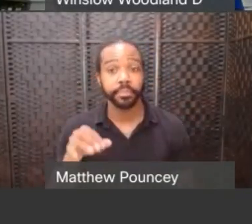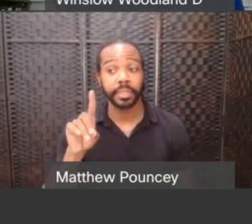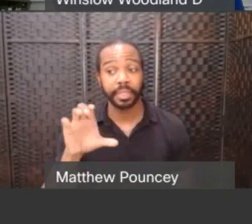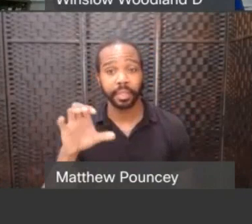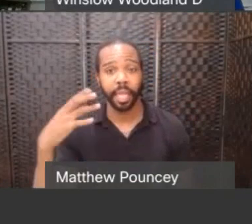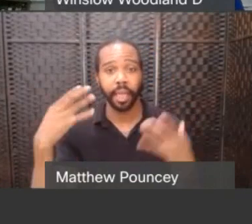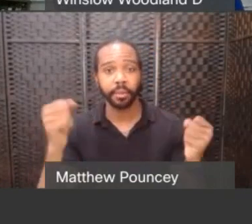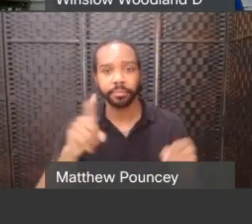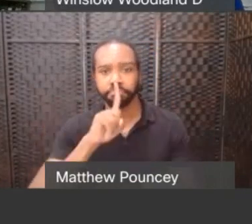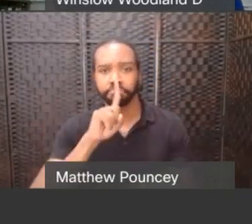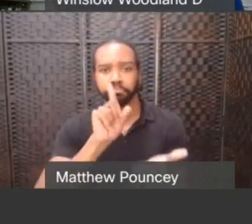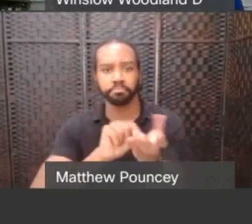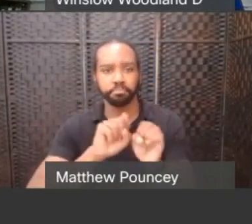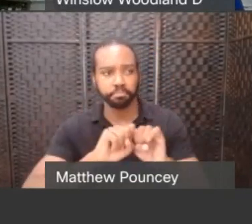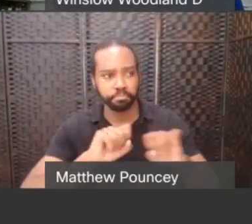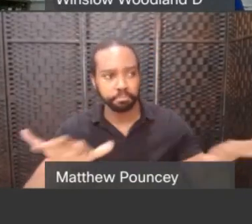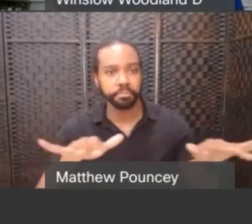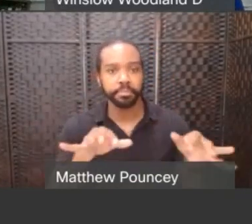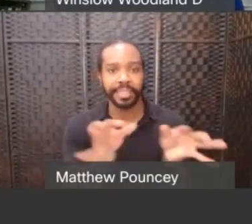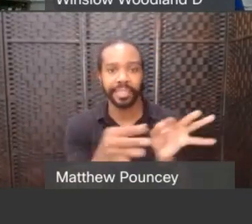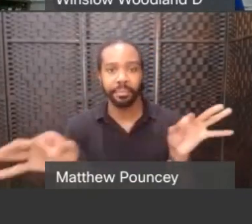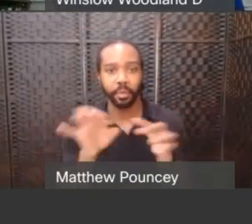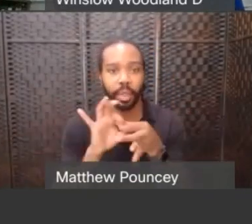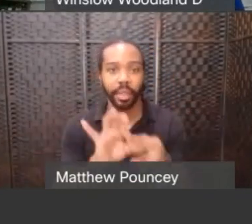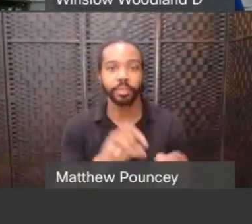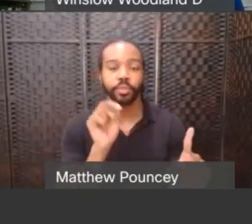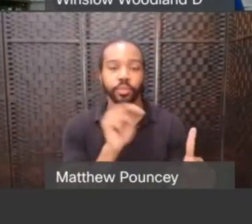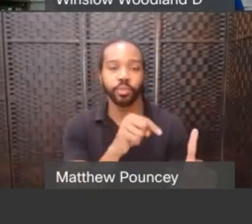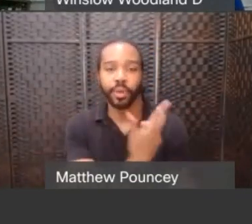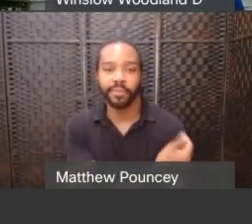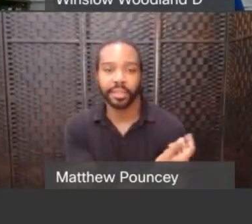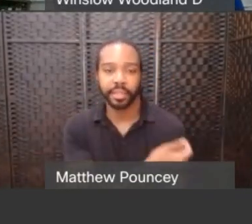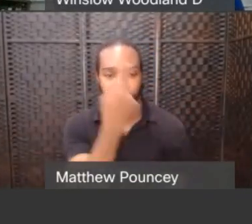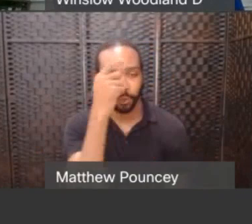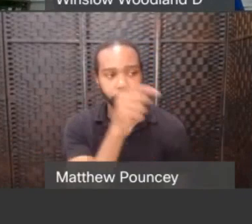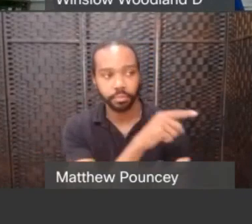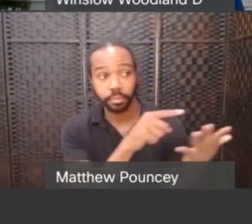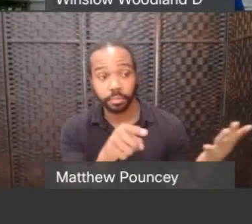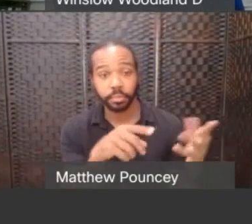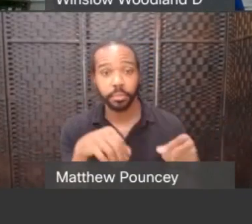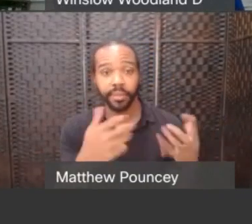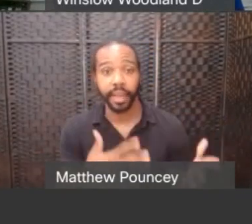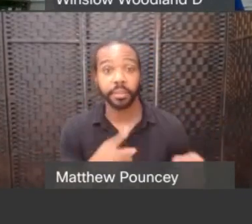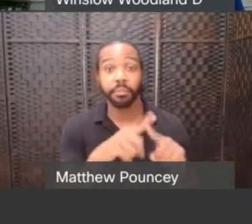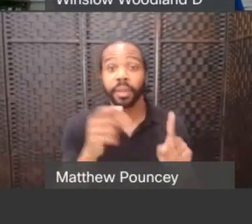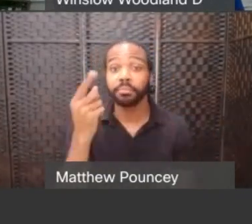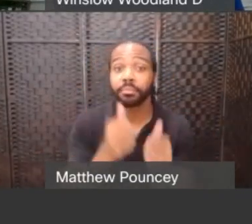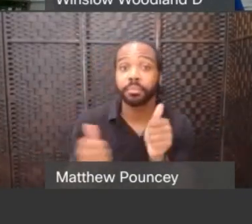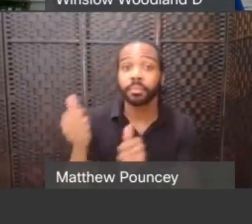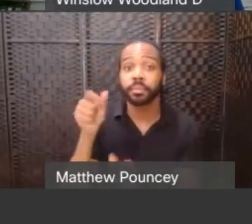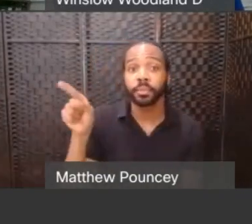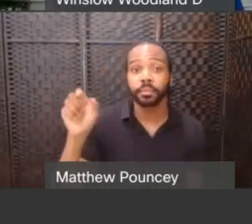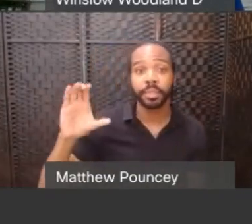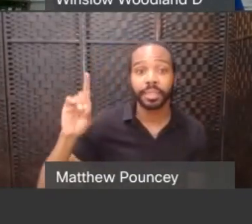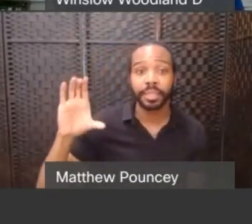statements requiring vaccinations of providers, but the CDC has put